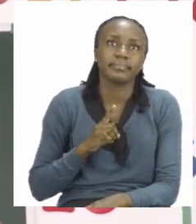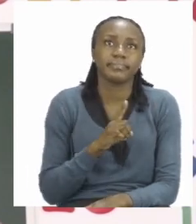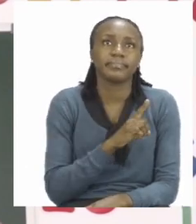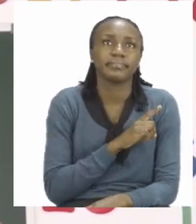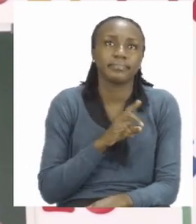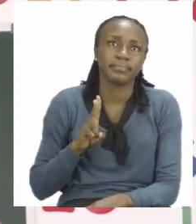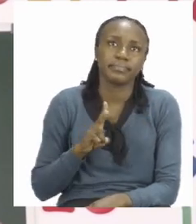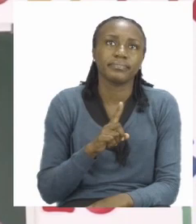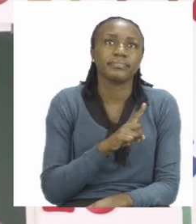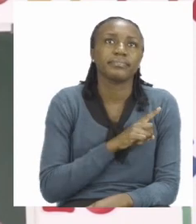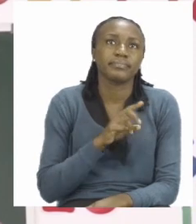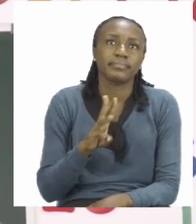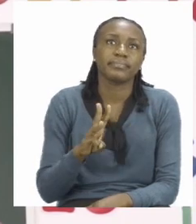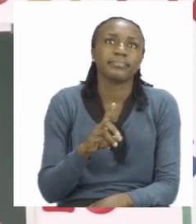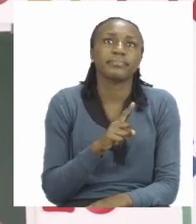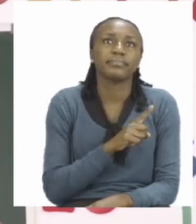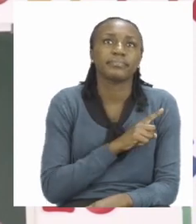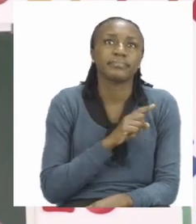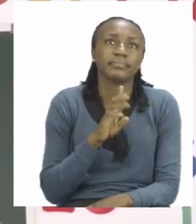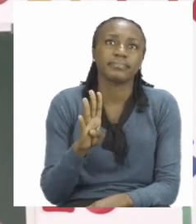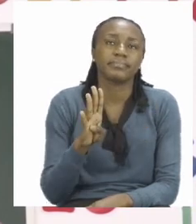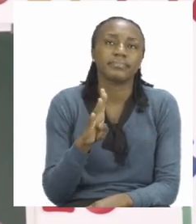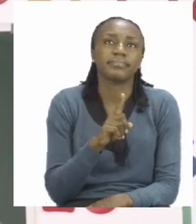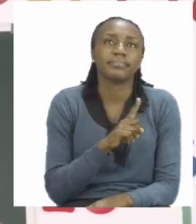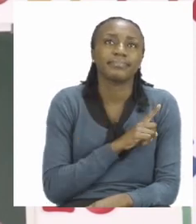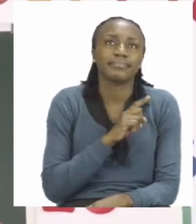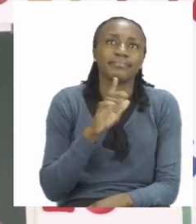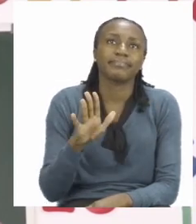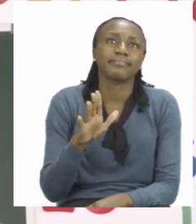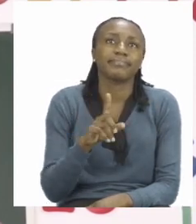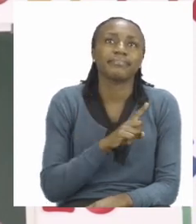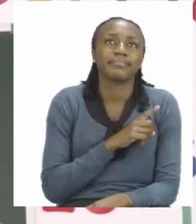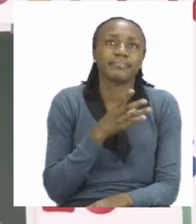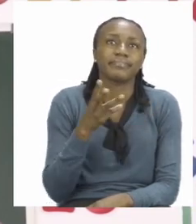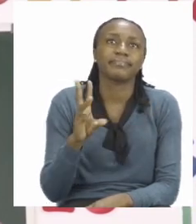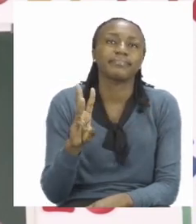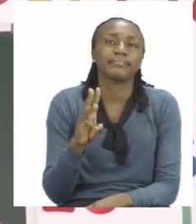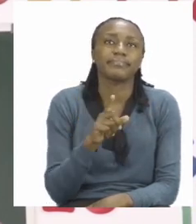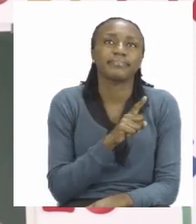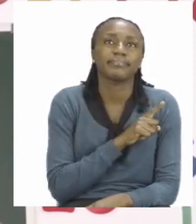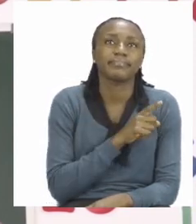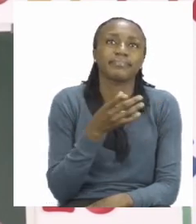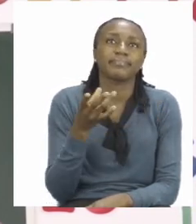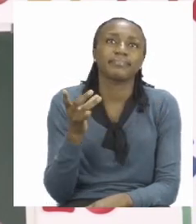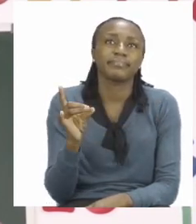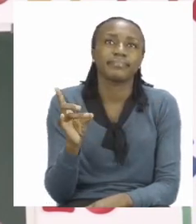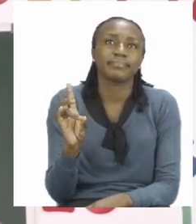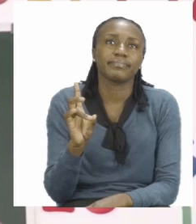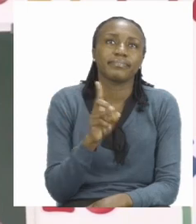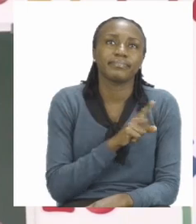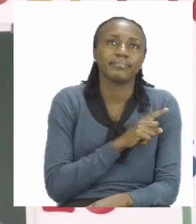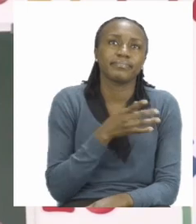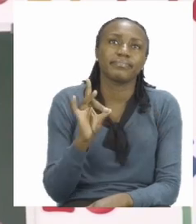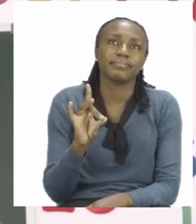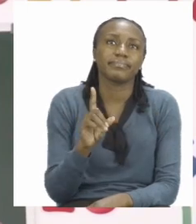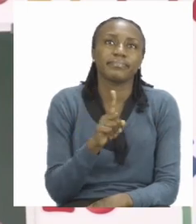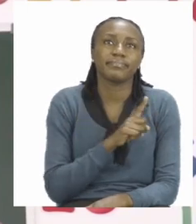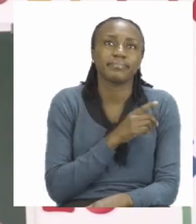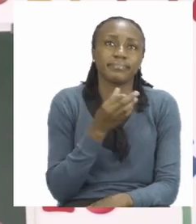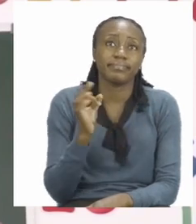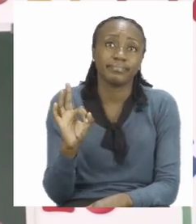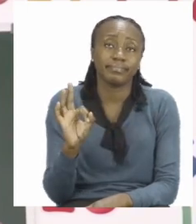11, 12, 13, 14, 15, 16, 17,